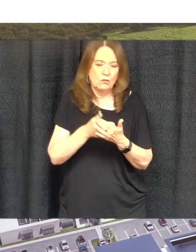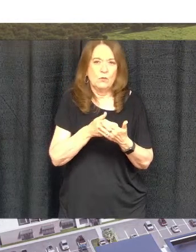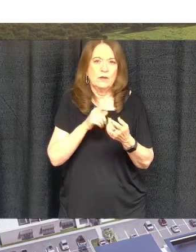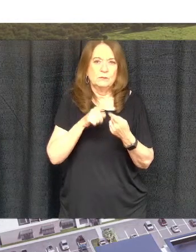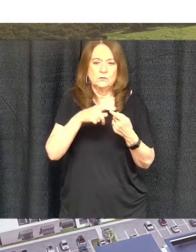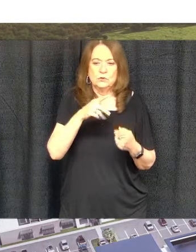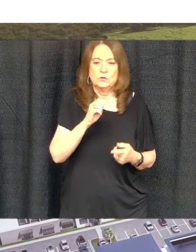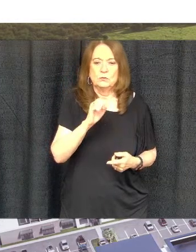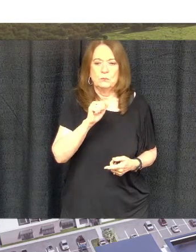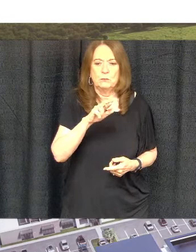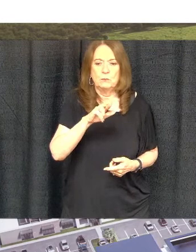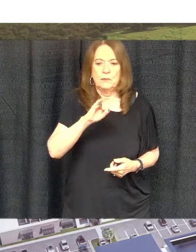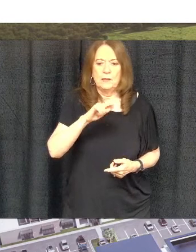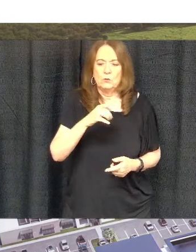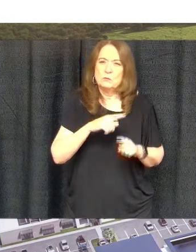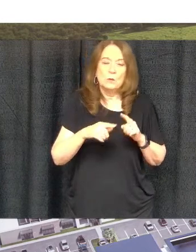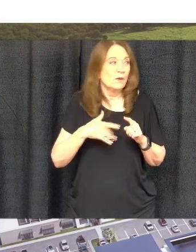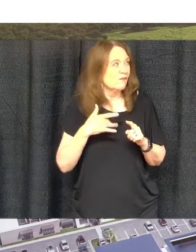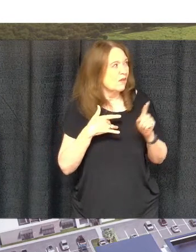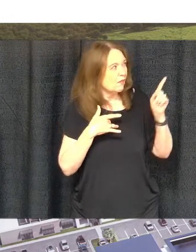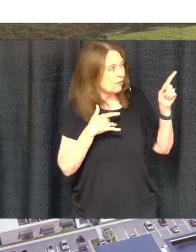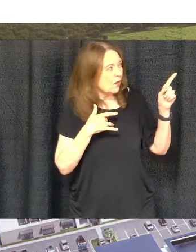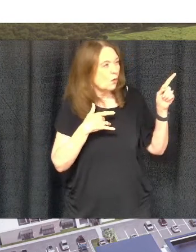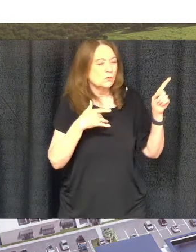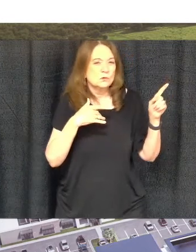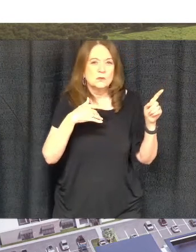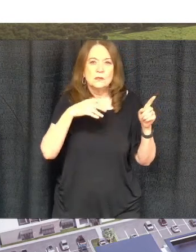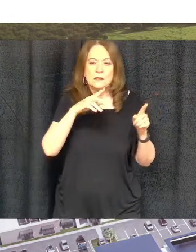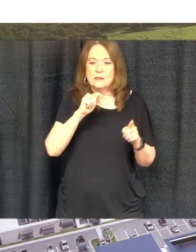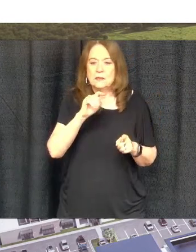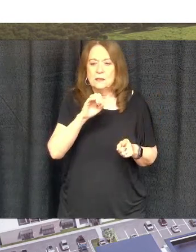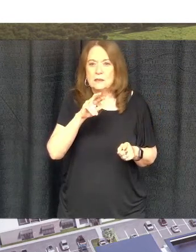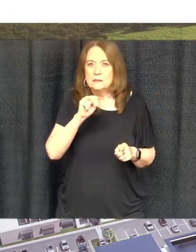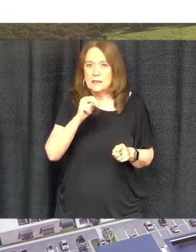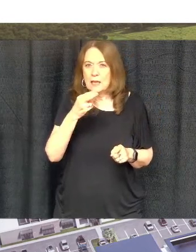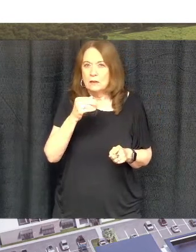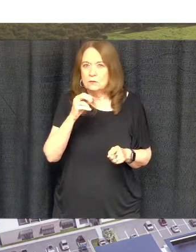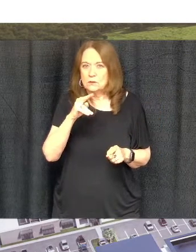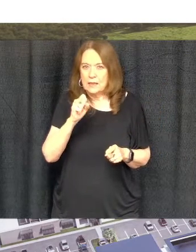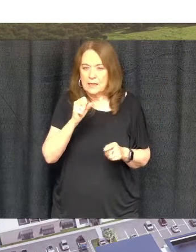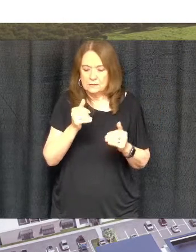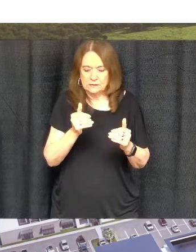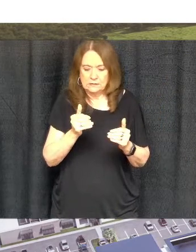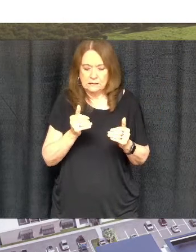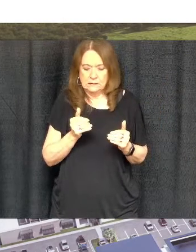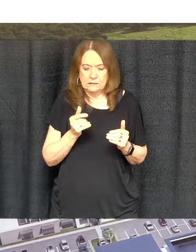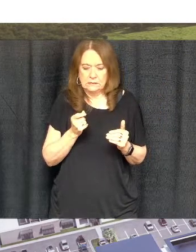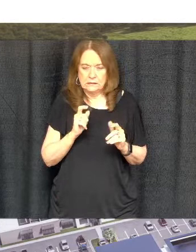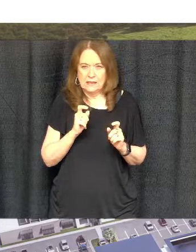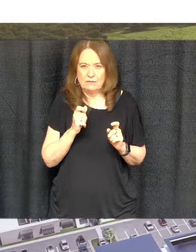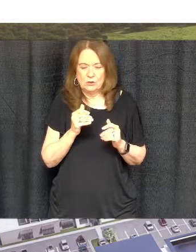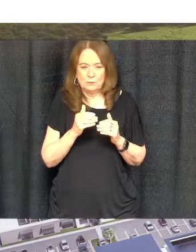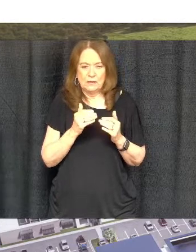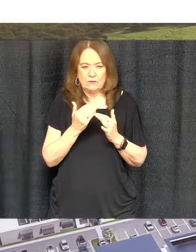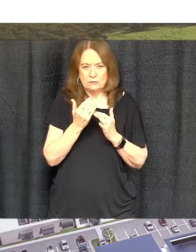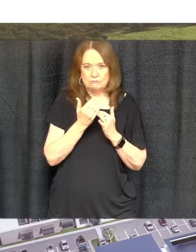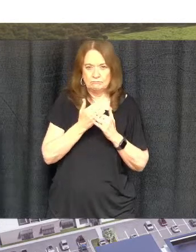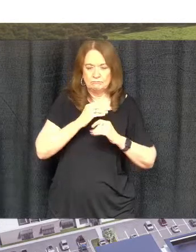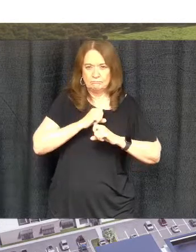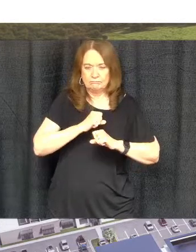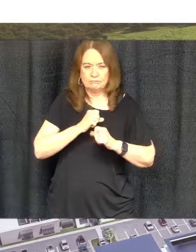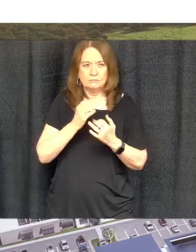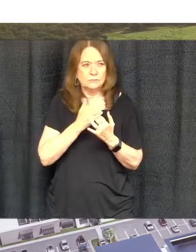this townhouses that face Pea Ridge Road were set back a little bit, offers a buffer from the existing houses on Pea Ridge